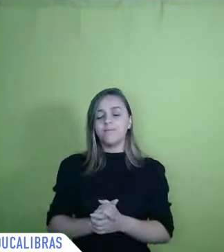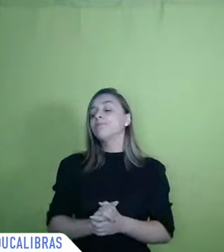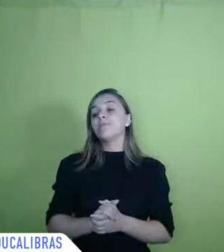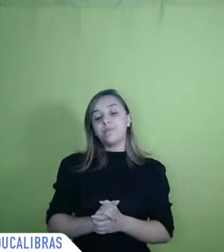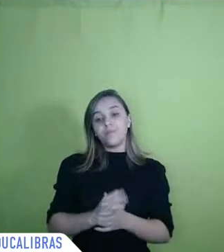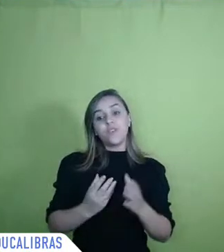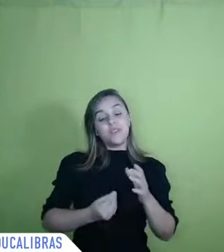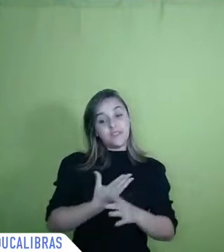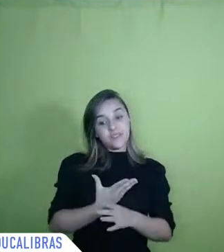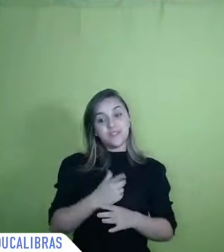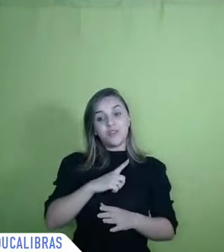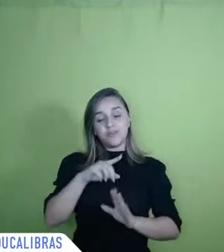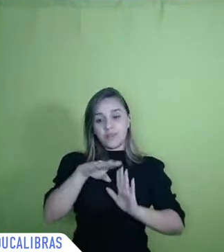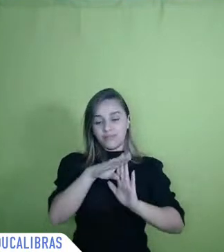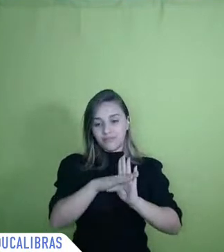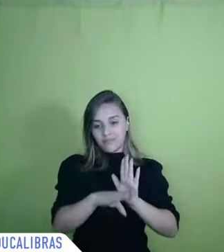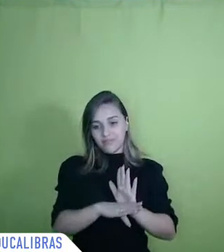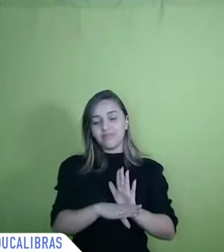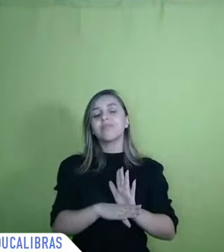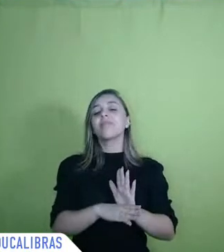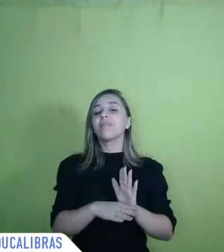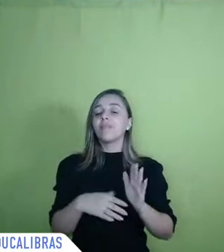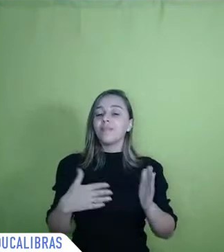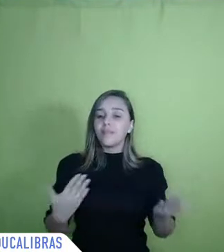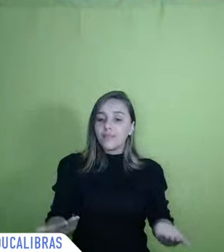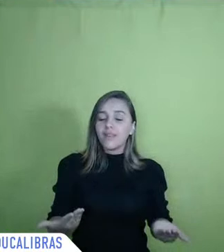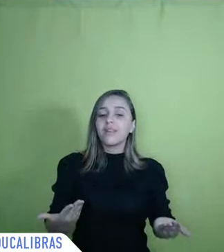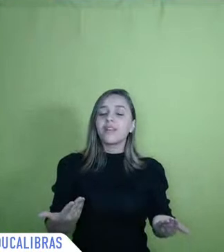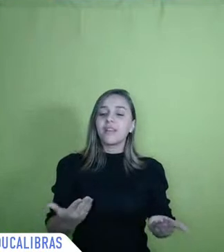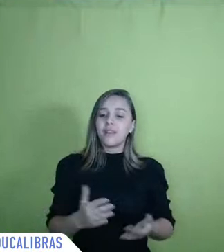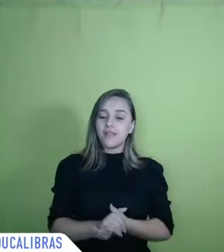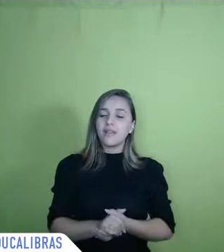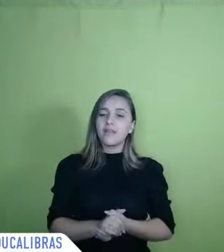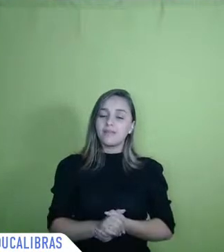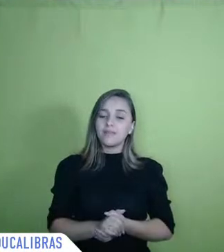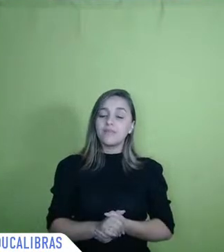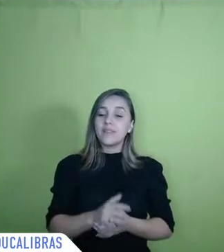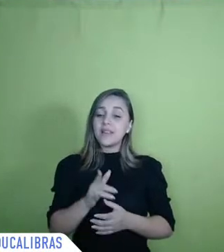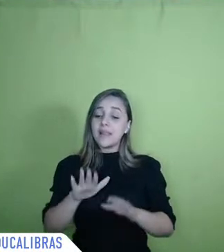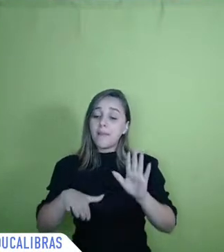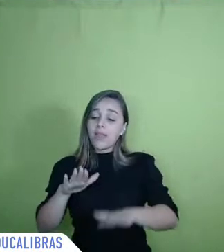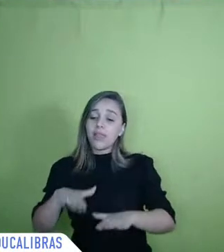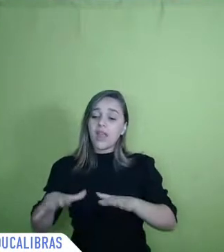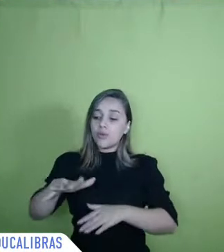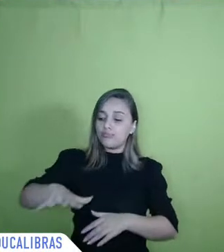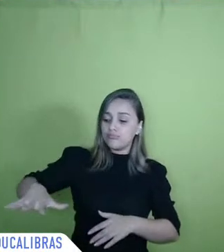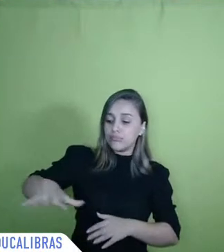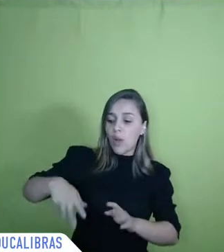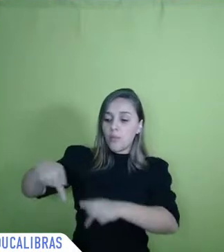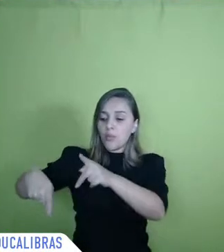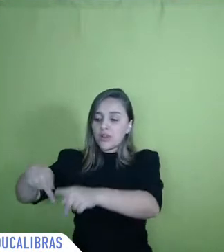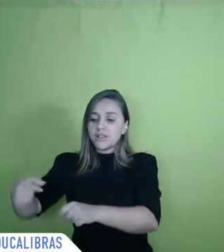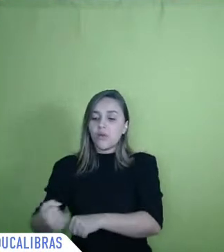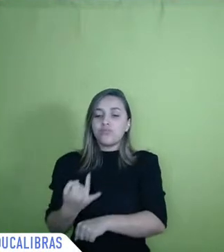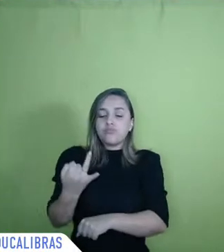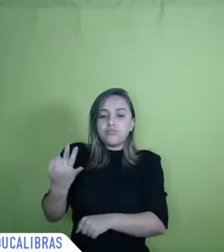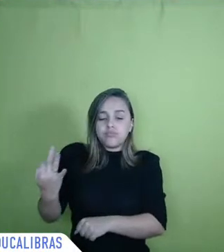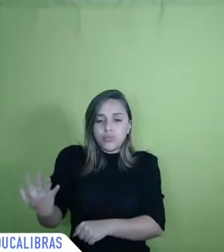turn this into an index, and which is basically made of